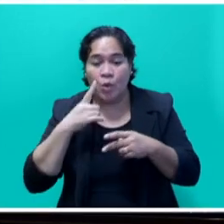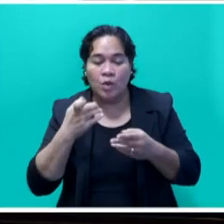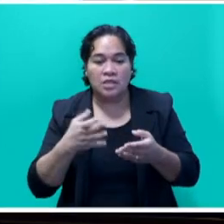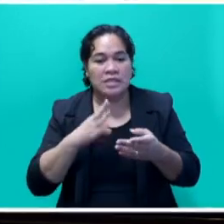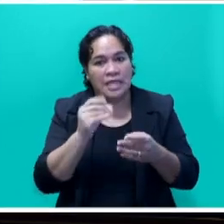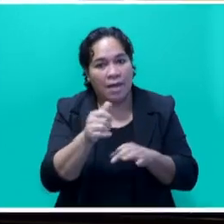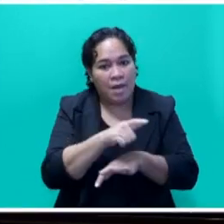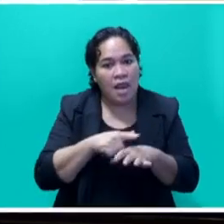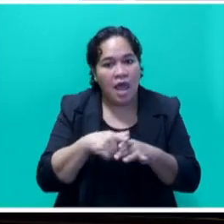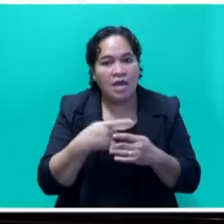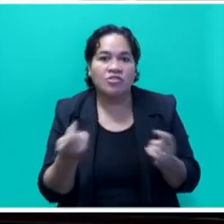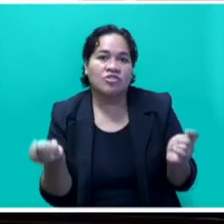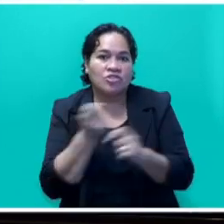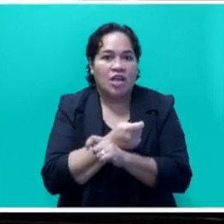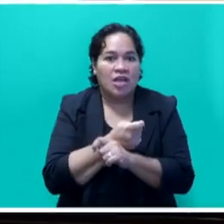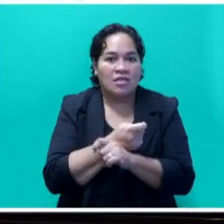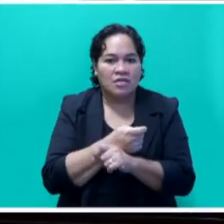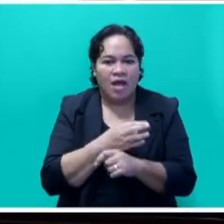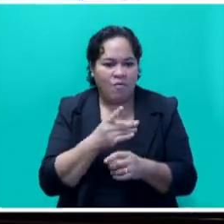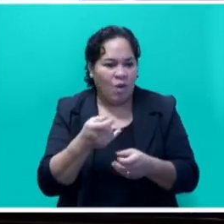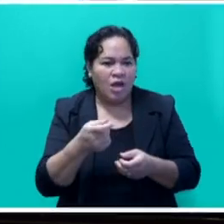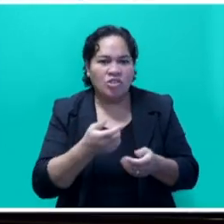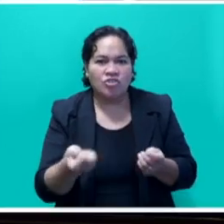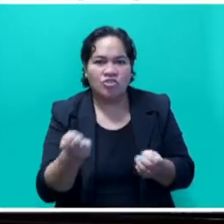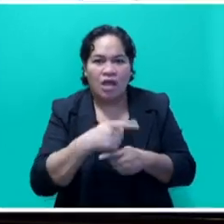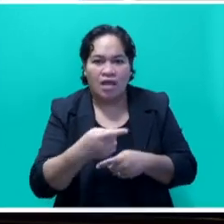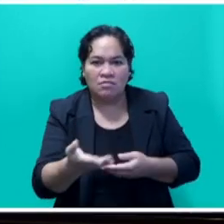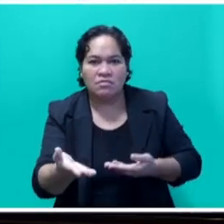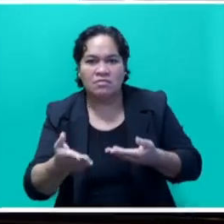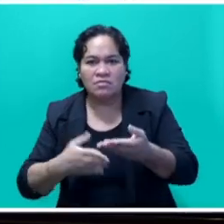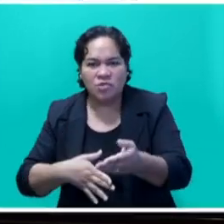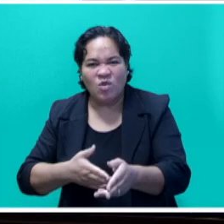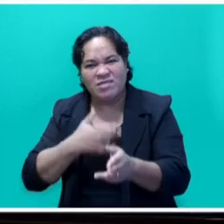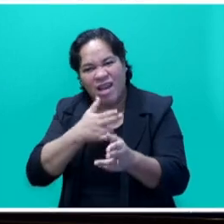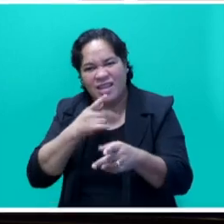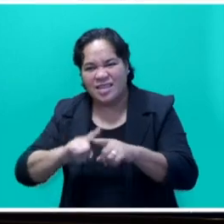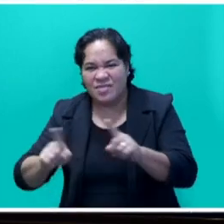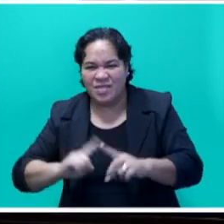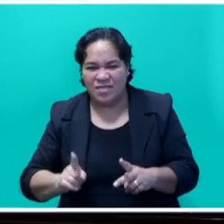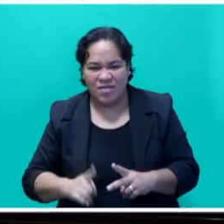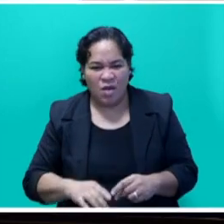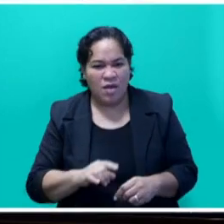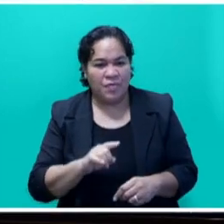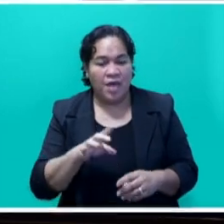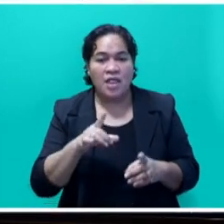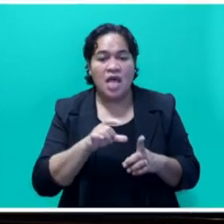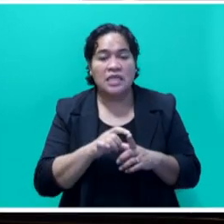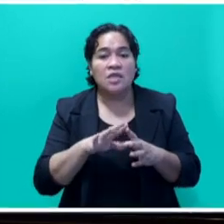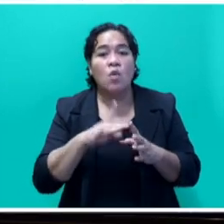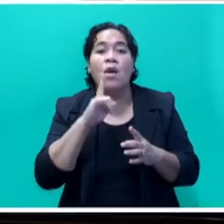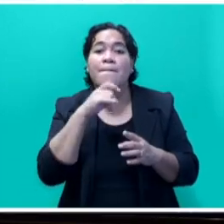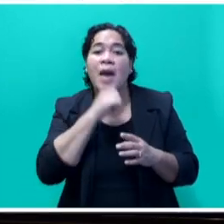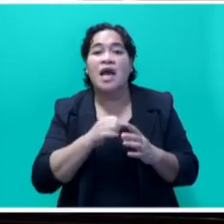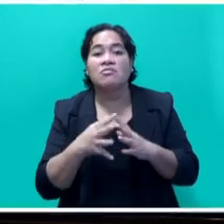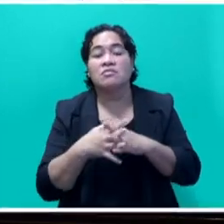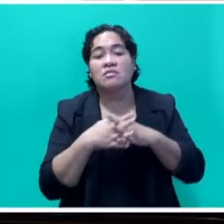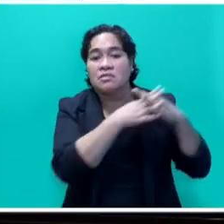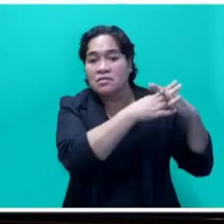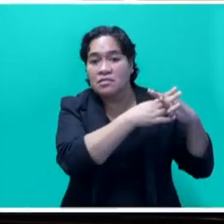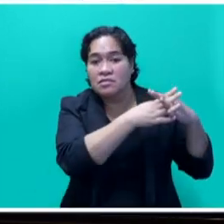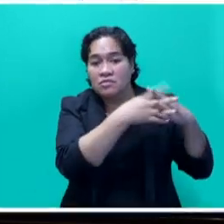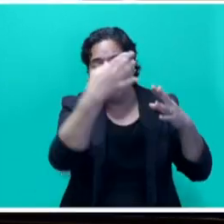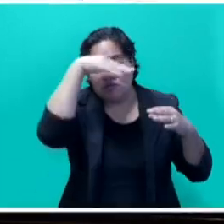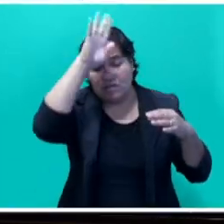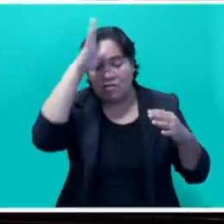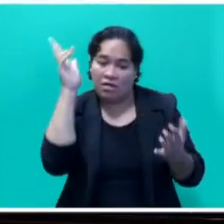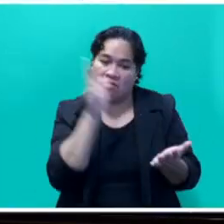for mere musket or a few other things. The deed of cession was signed only by one chief from the Western Division, the Kalevu. In